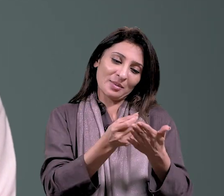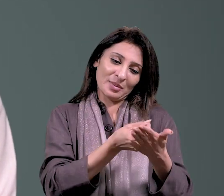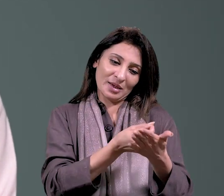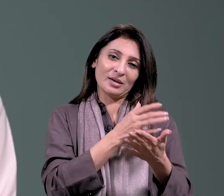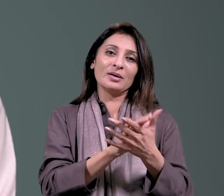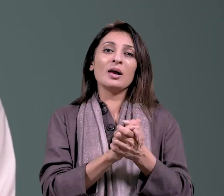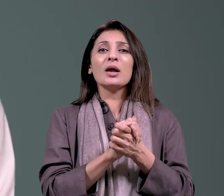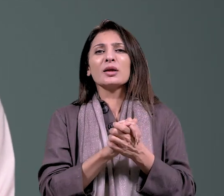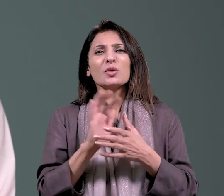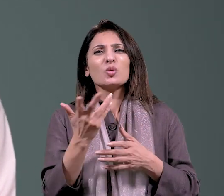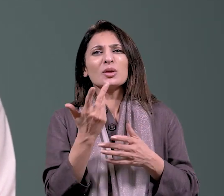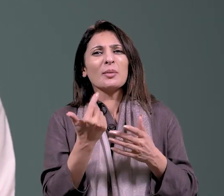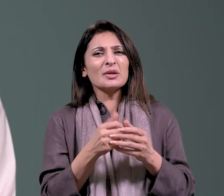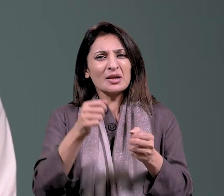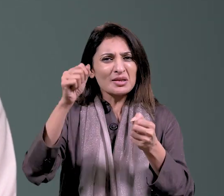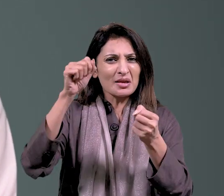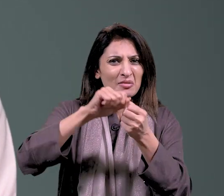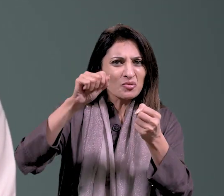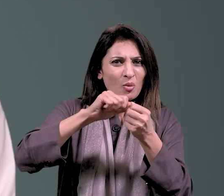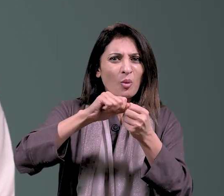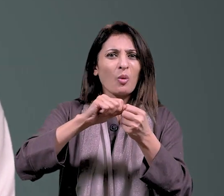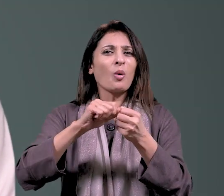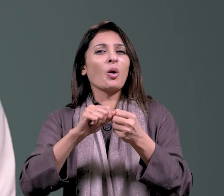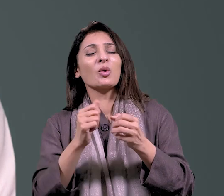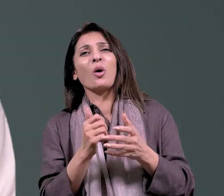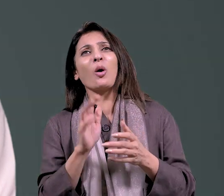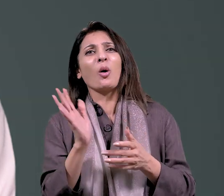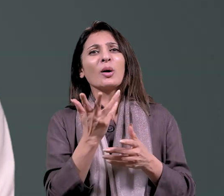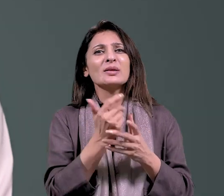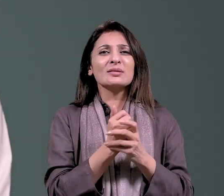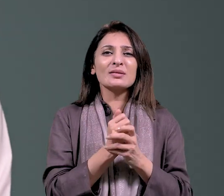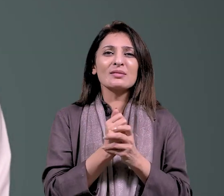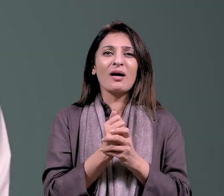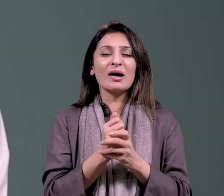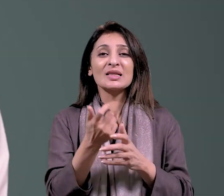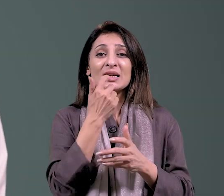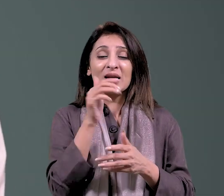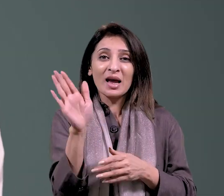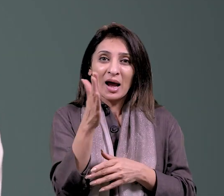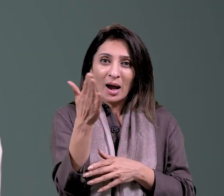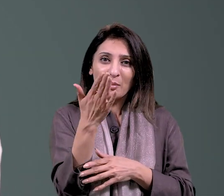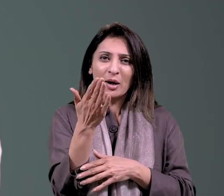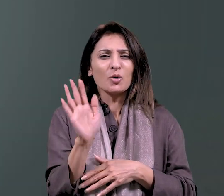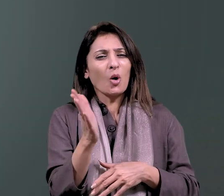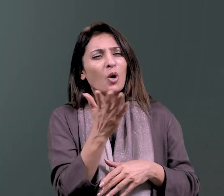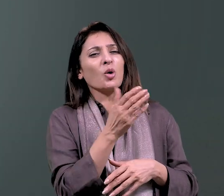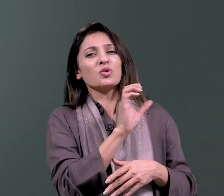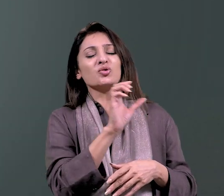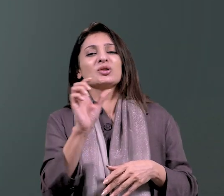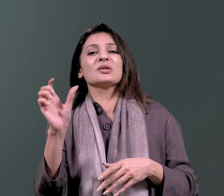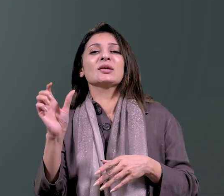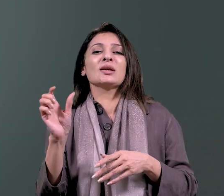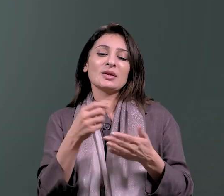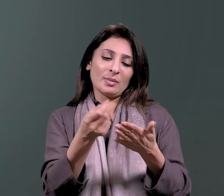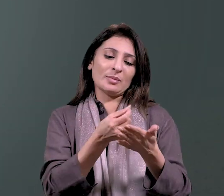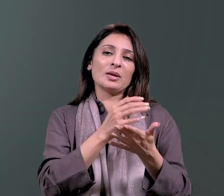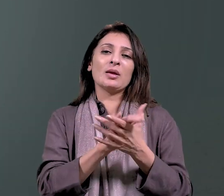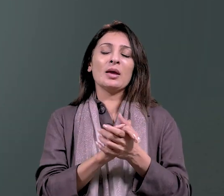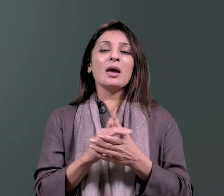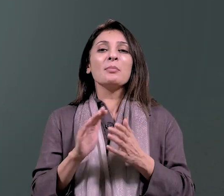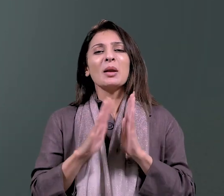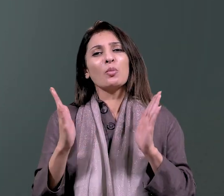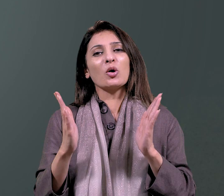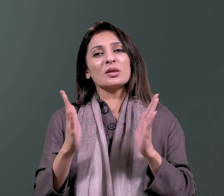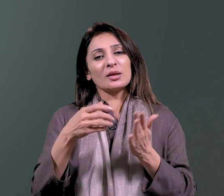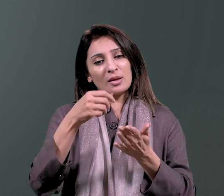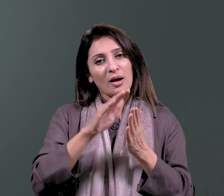international unrest, war, peace, flowers, trees, and stuff like that. I've read many books, and